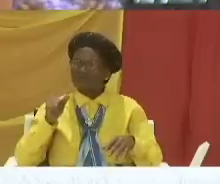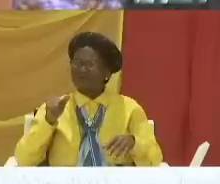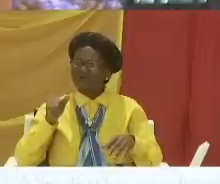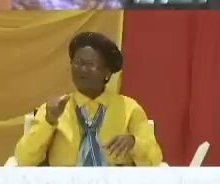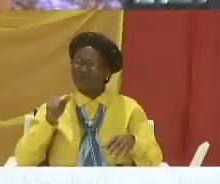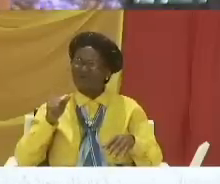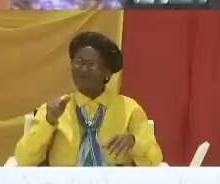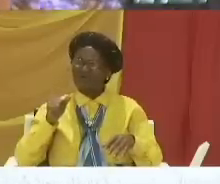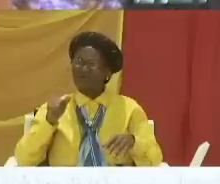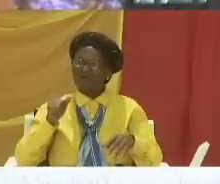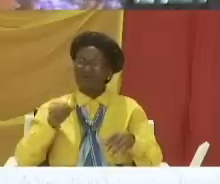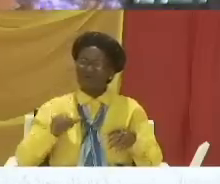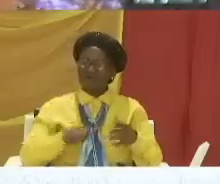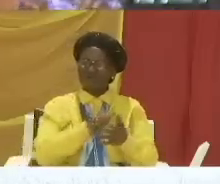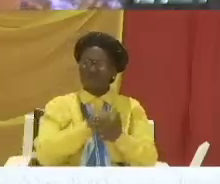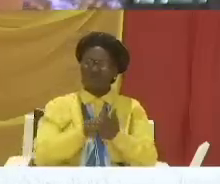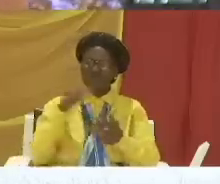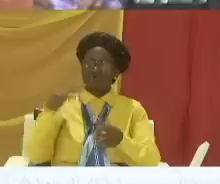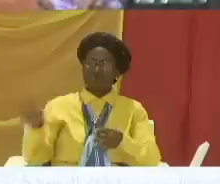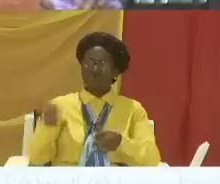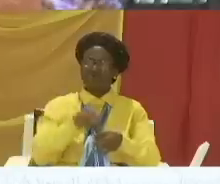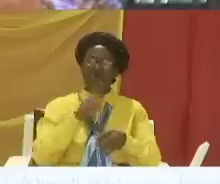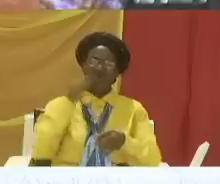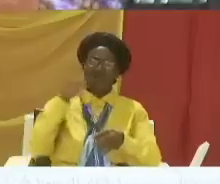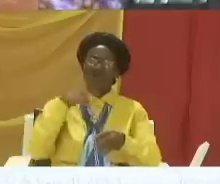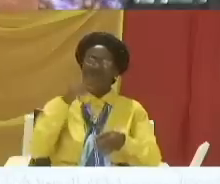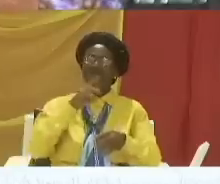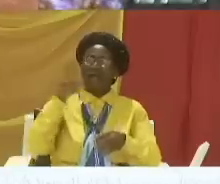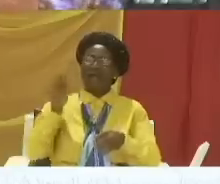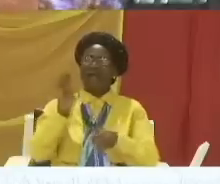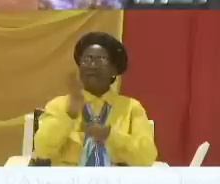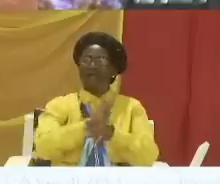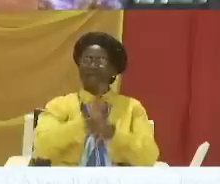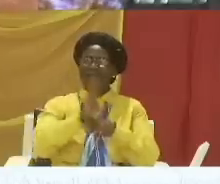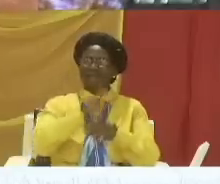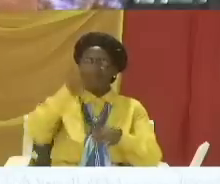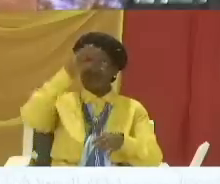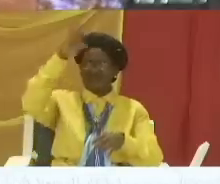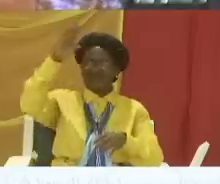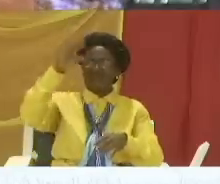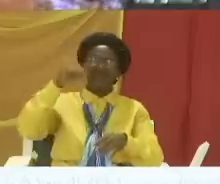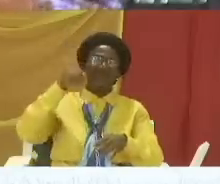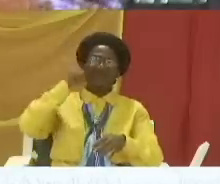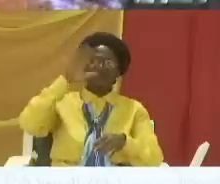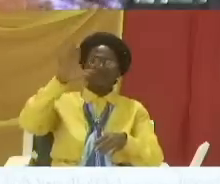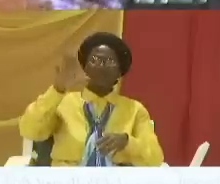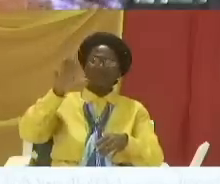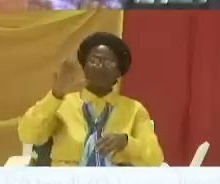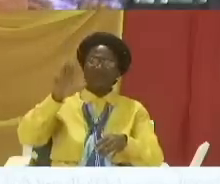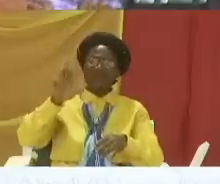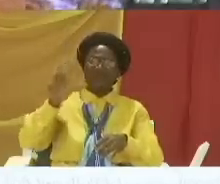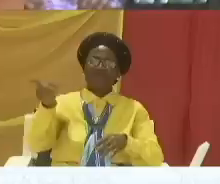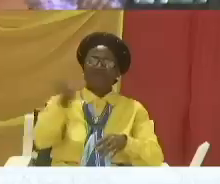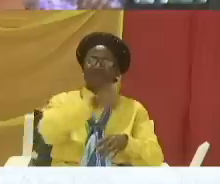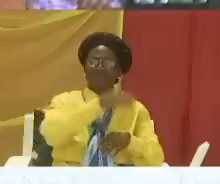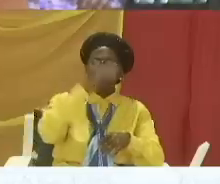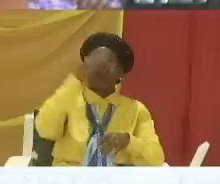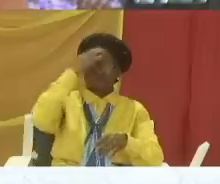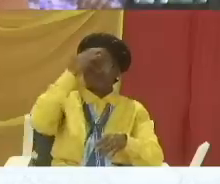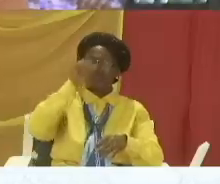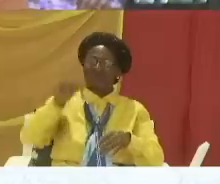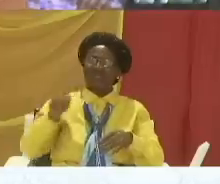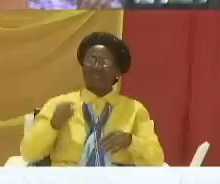Those of you who are businessmen and women, you know that a contract